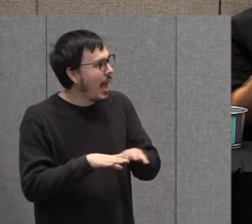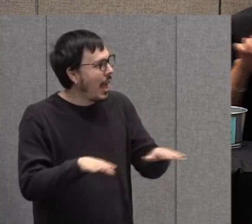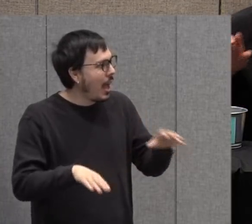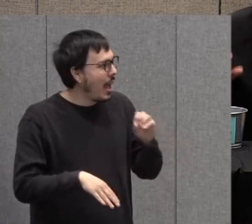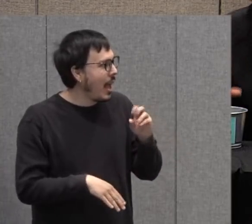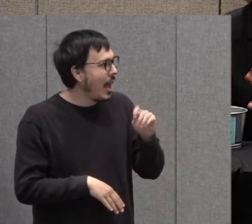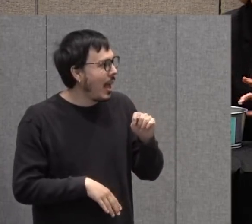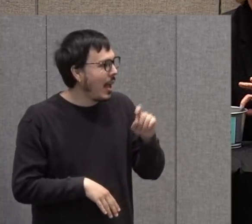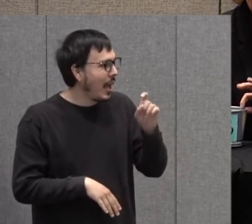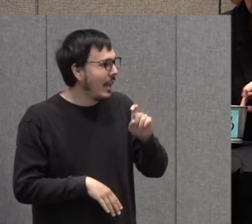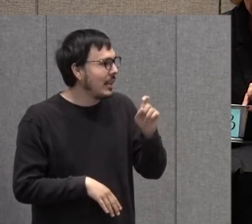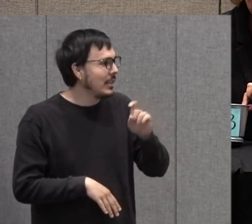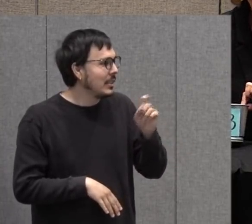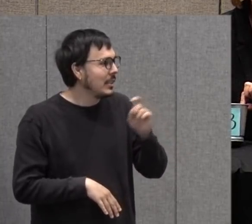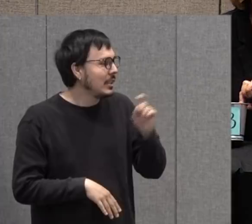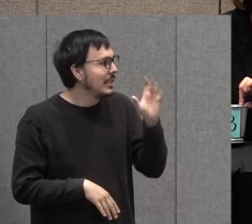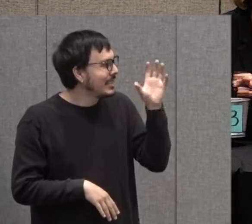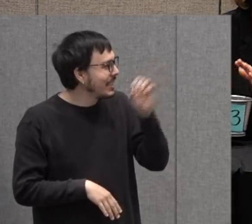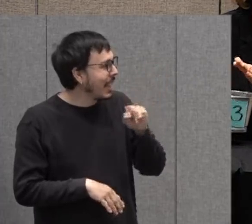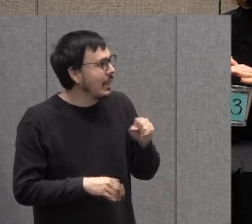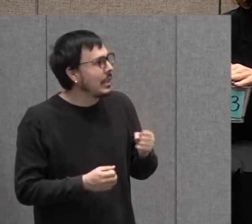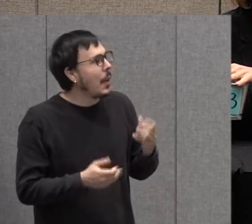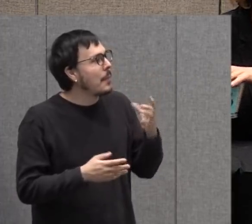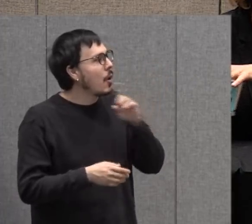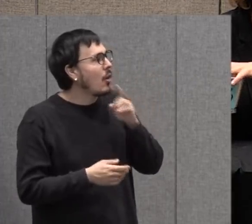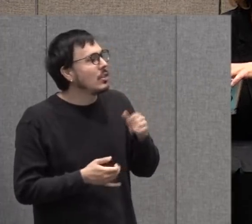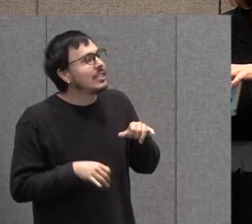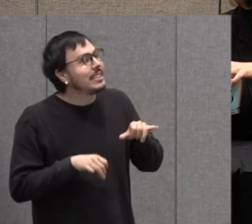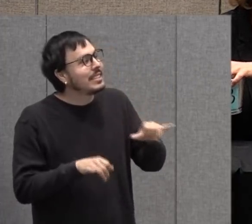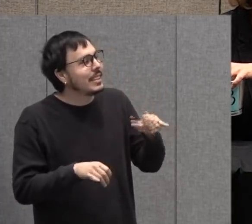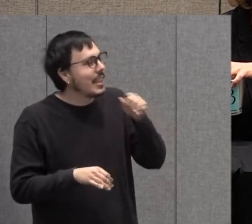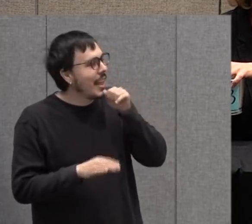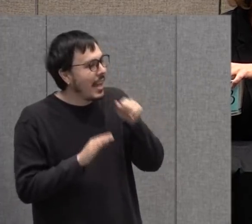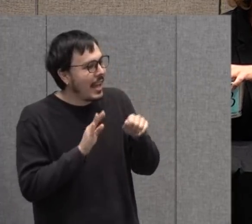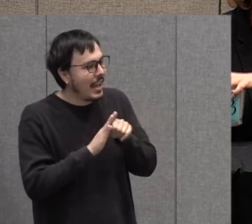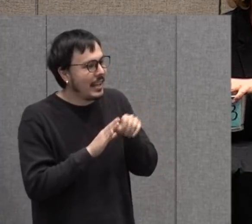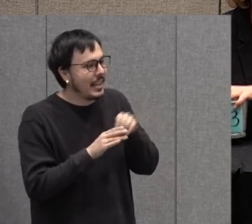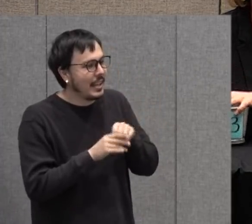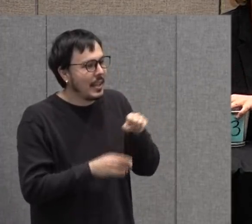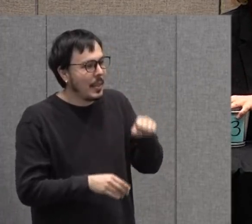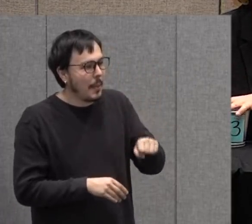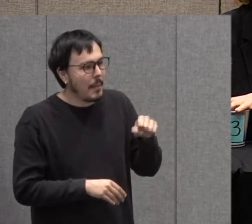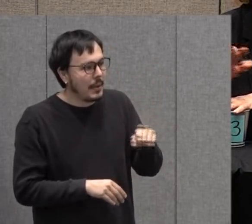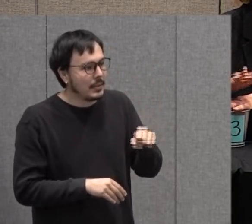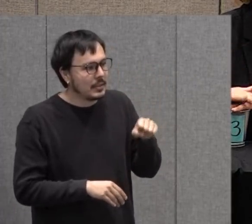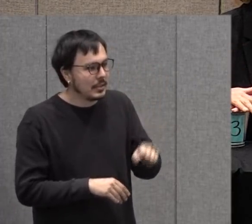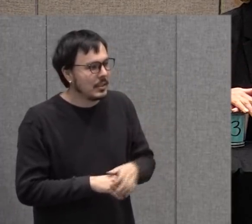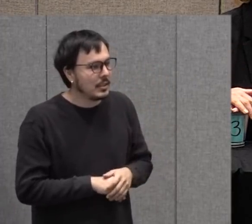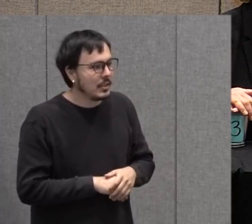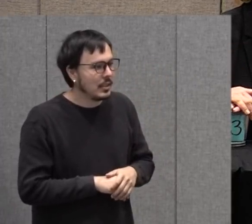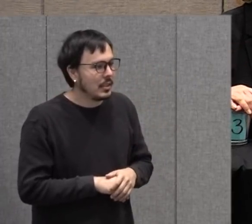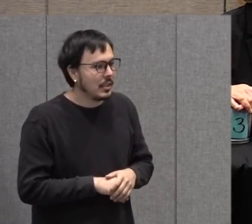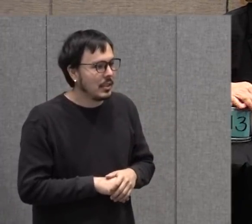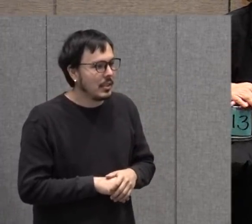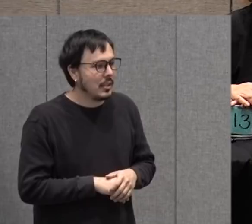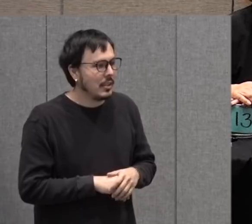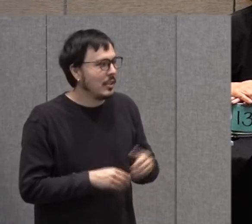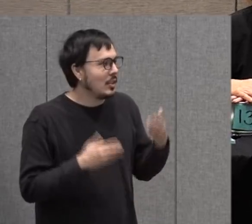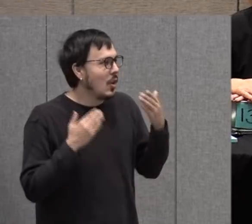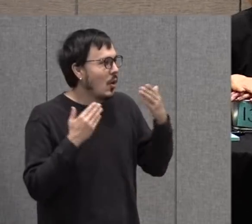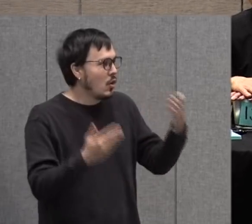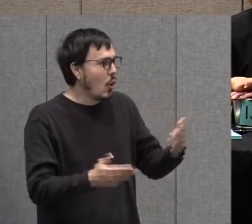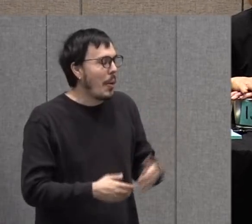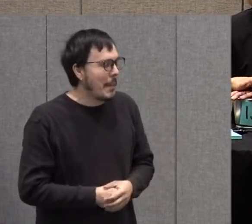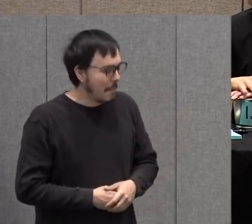And I need you to guess how many are still hiding in the bucket. Okay. Go right ahead,